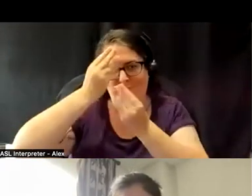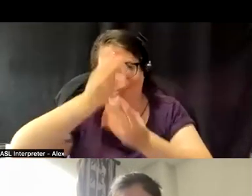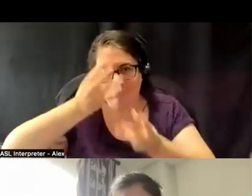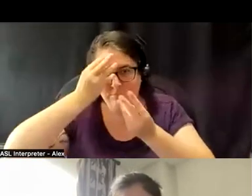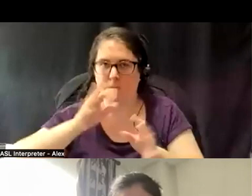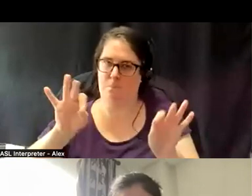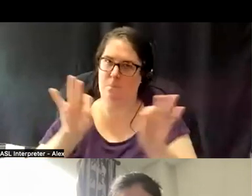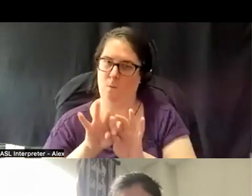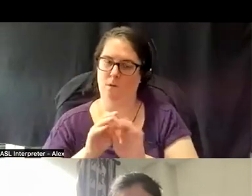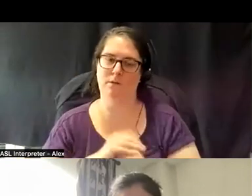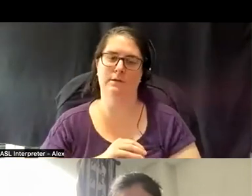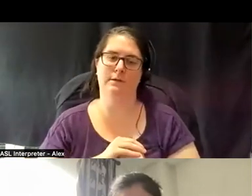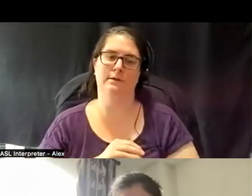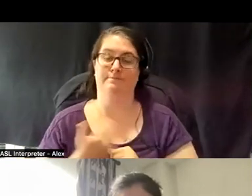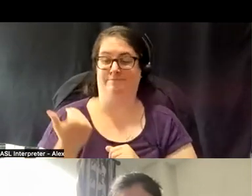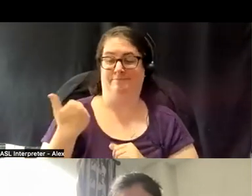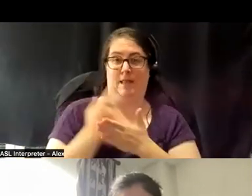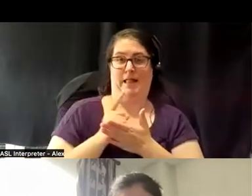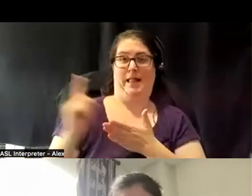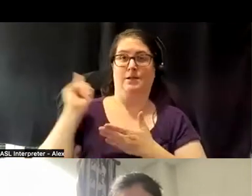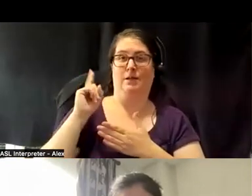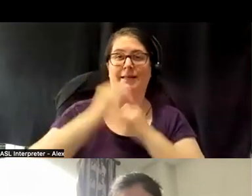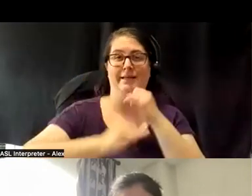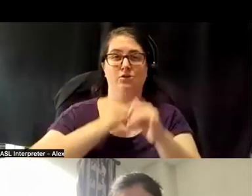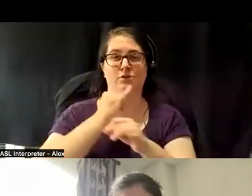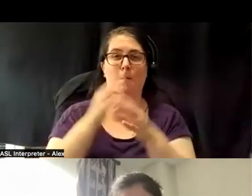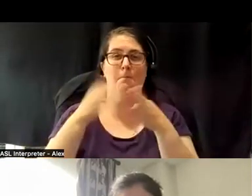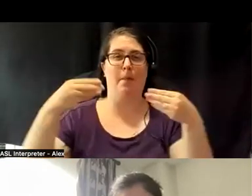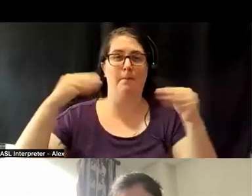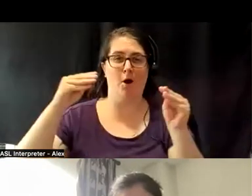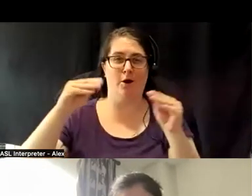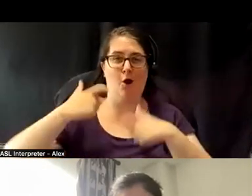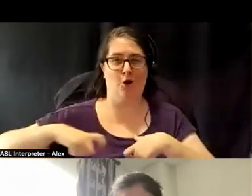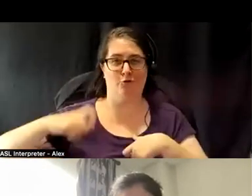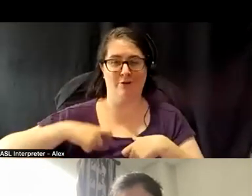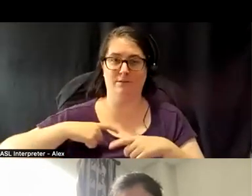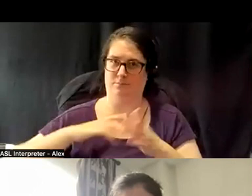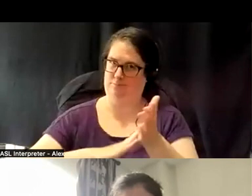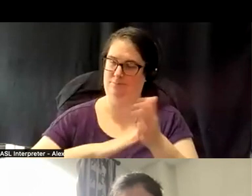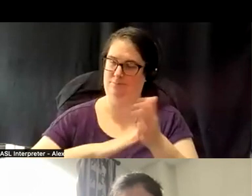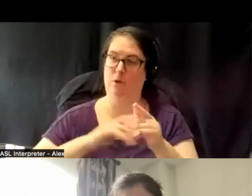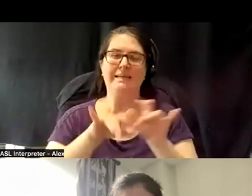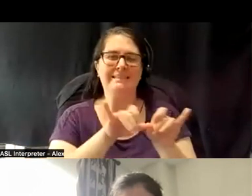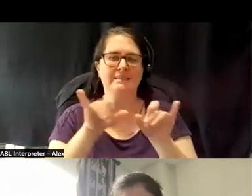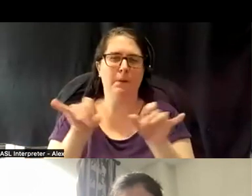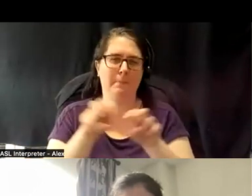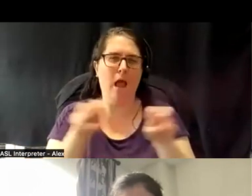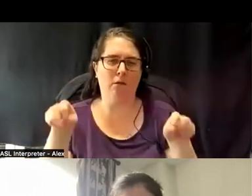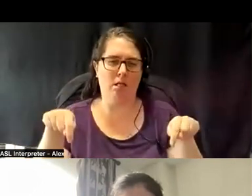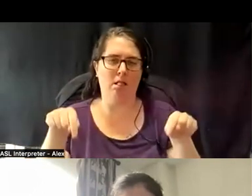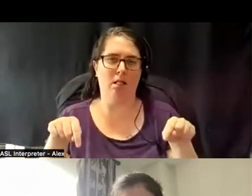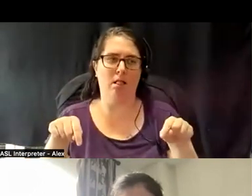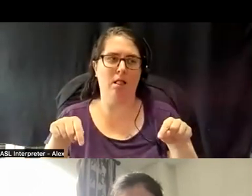Another FoodShare event last week, shout out to the International Public Markets Conference. There was a similar panel, and we